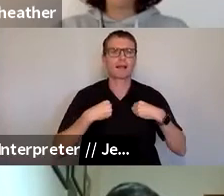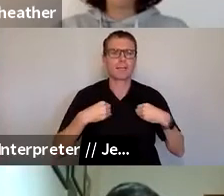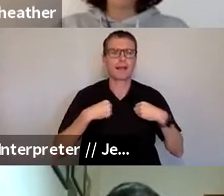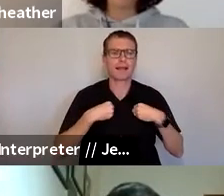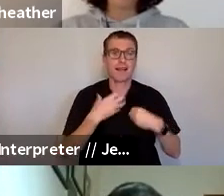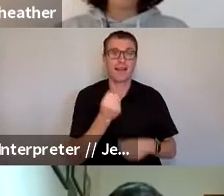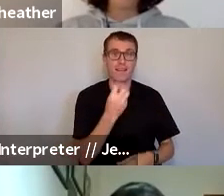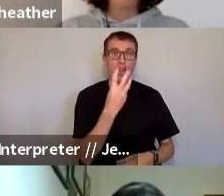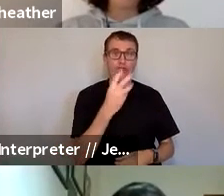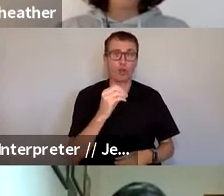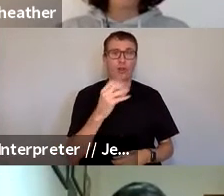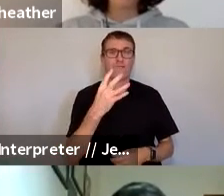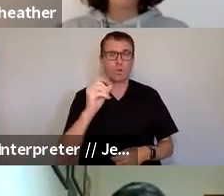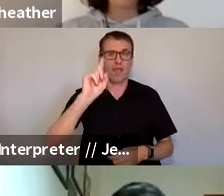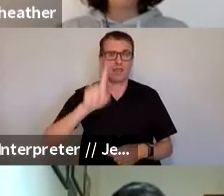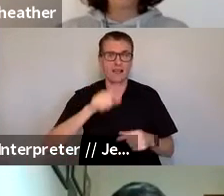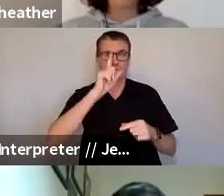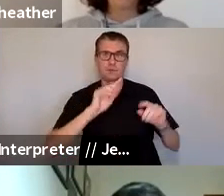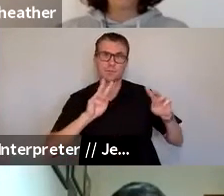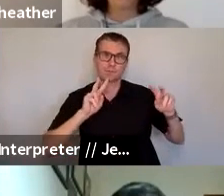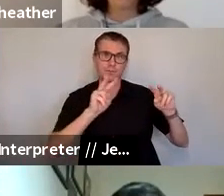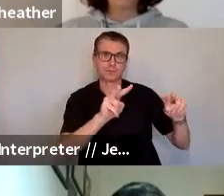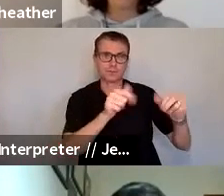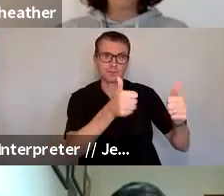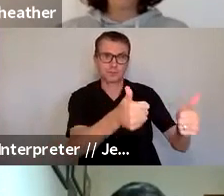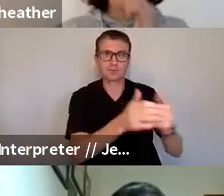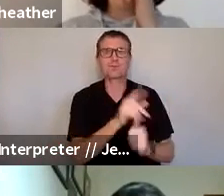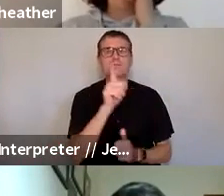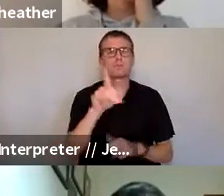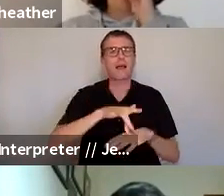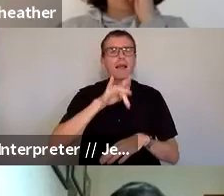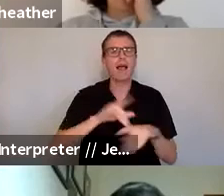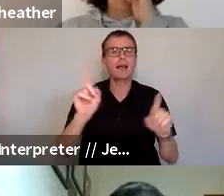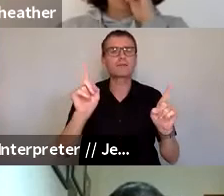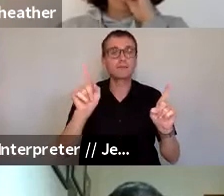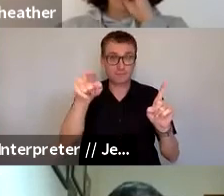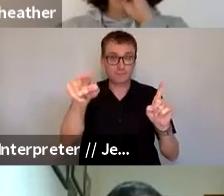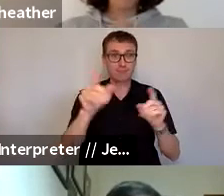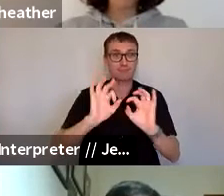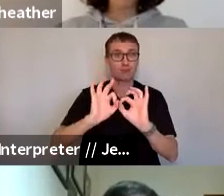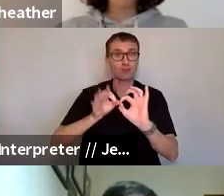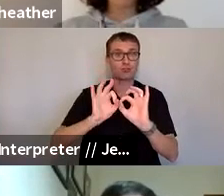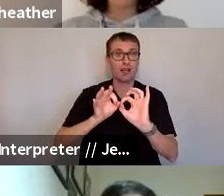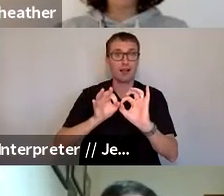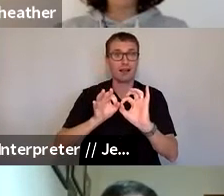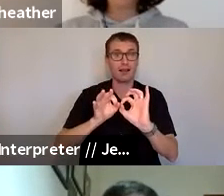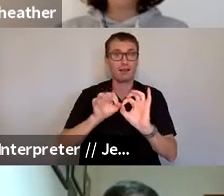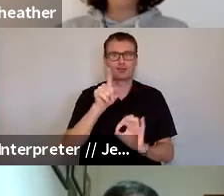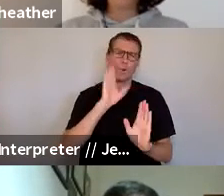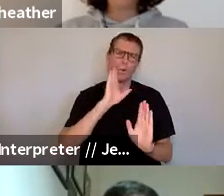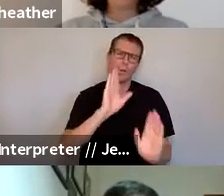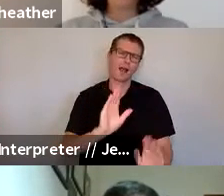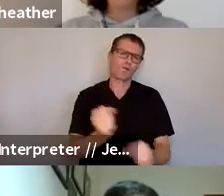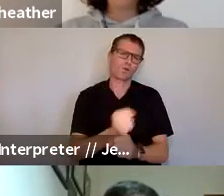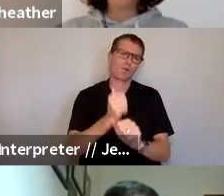is our New Zealand Sign Language interpreter and does a wonderful job with that. And we have